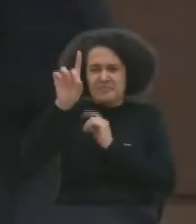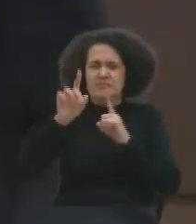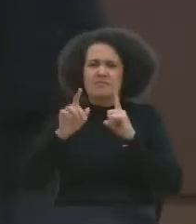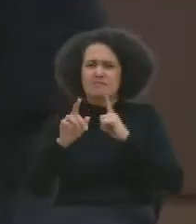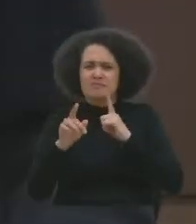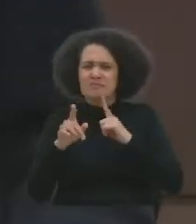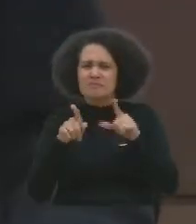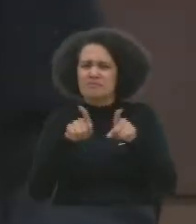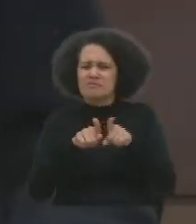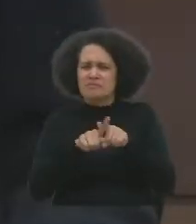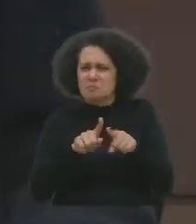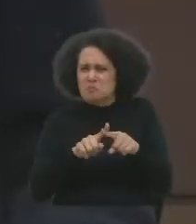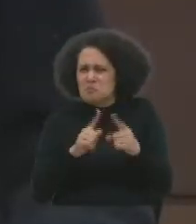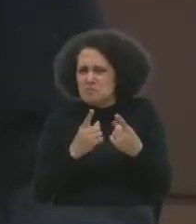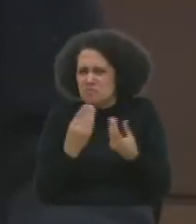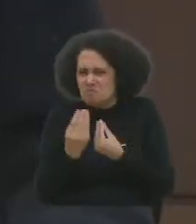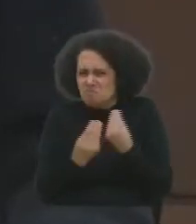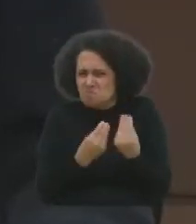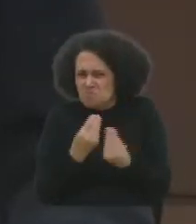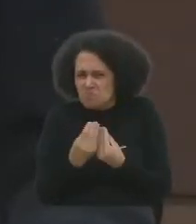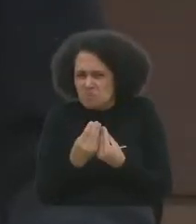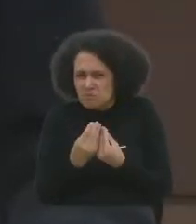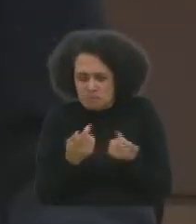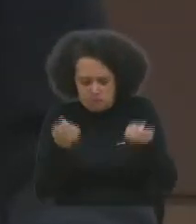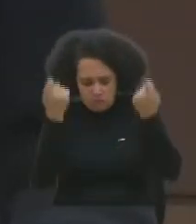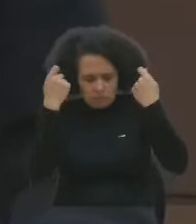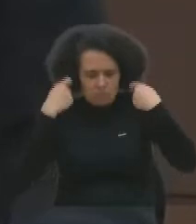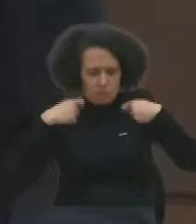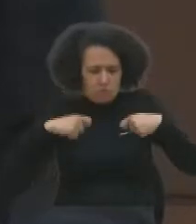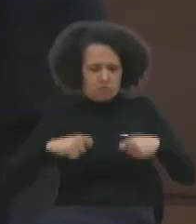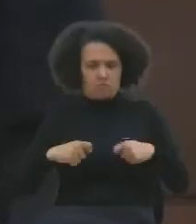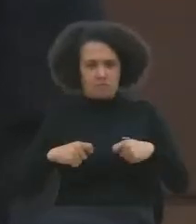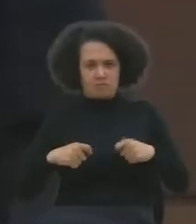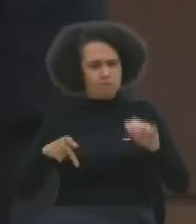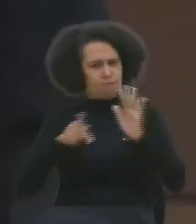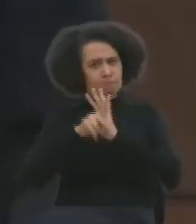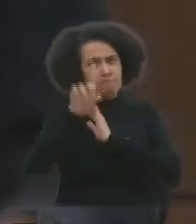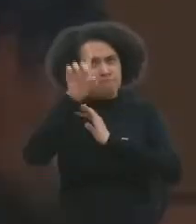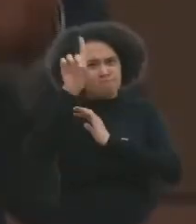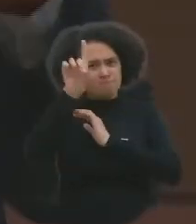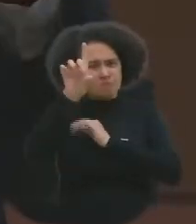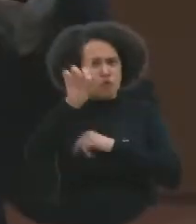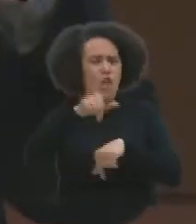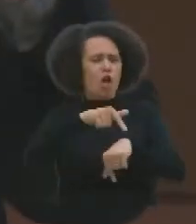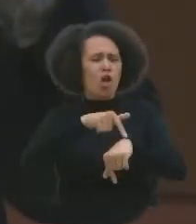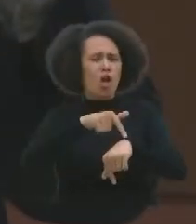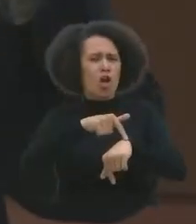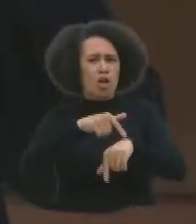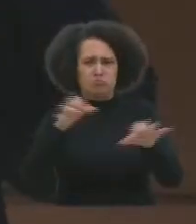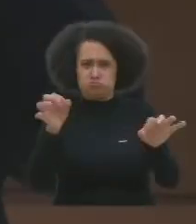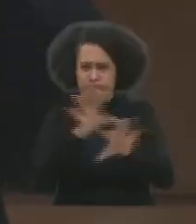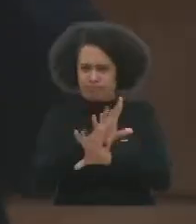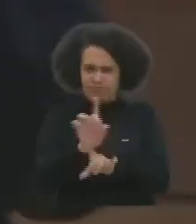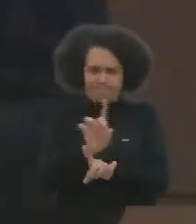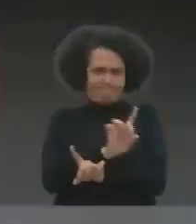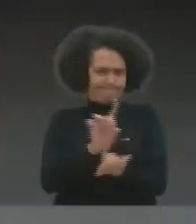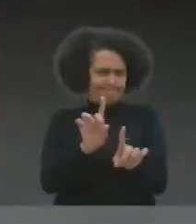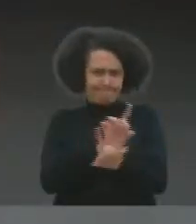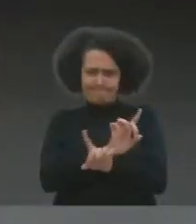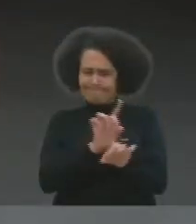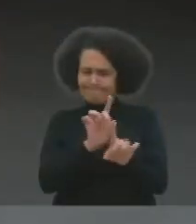thing. Mas revestir-se da armadura de Deus não é algo temporário. Wearing the armor of God is a way of